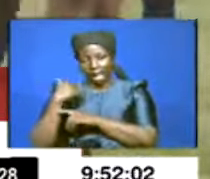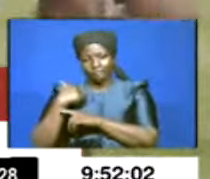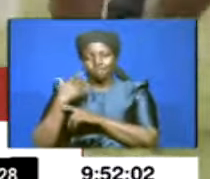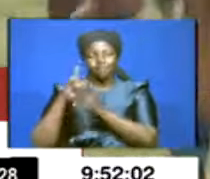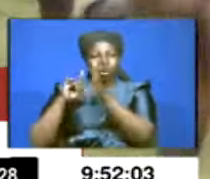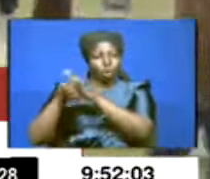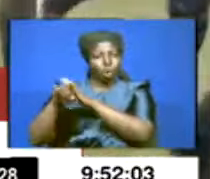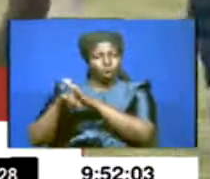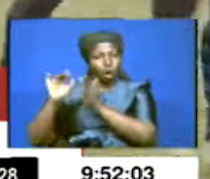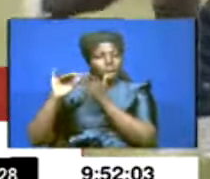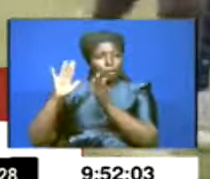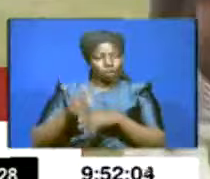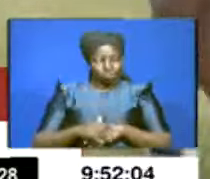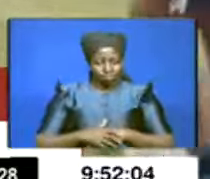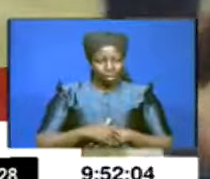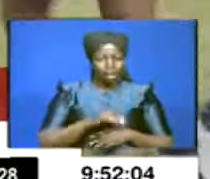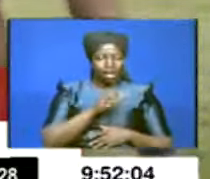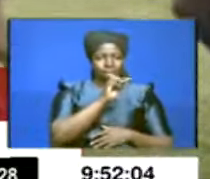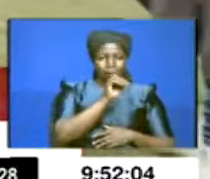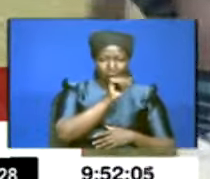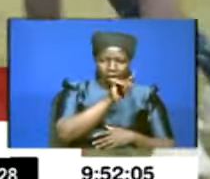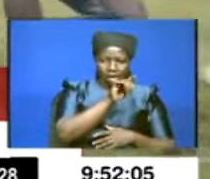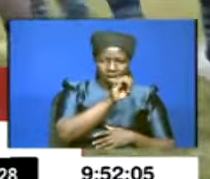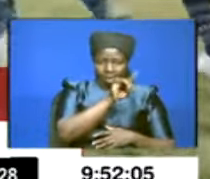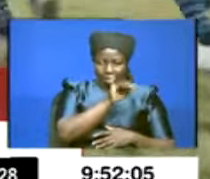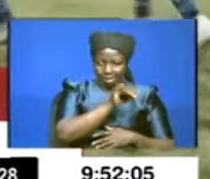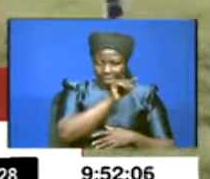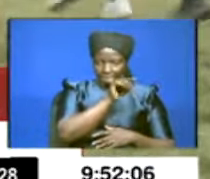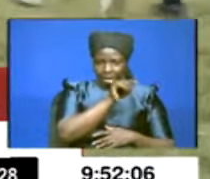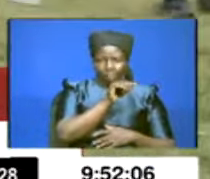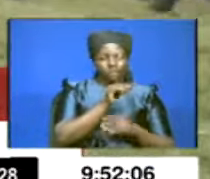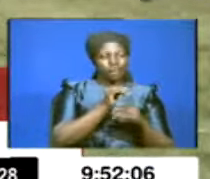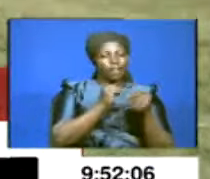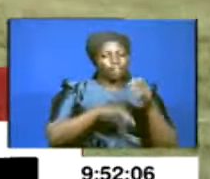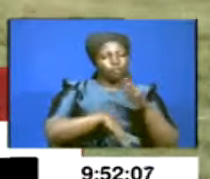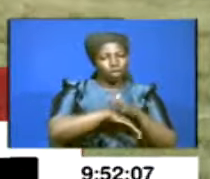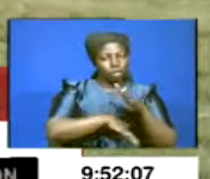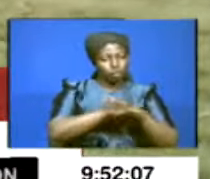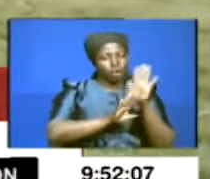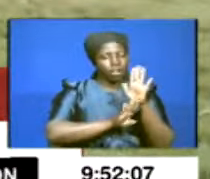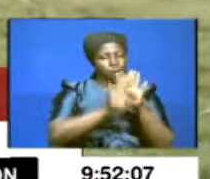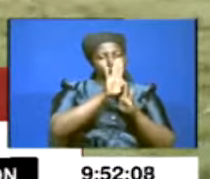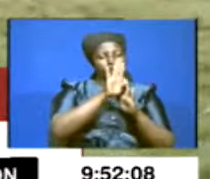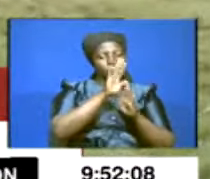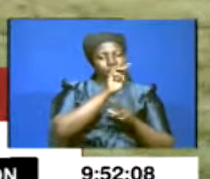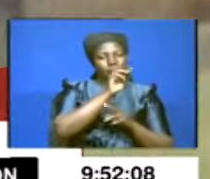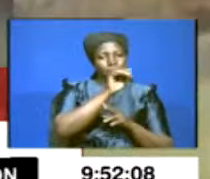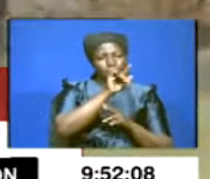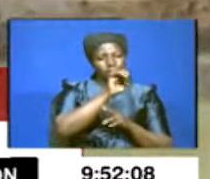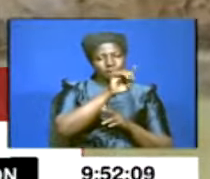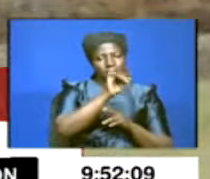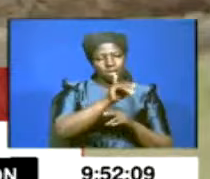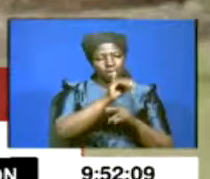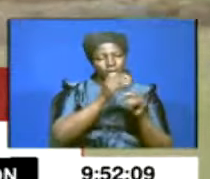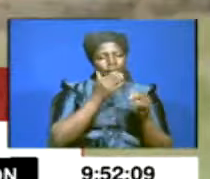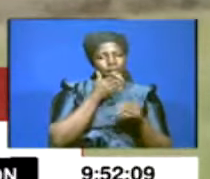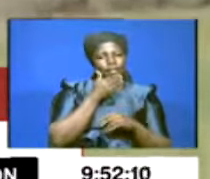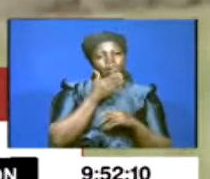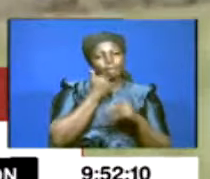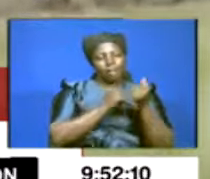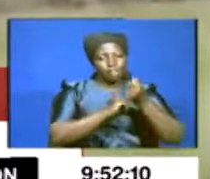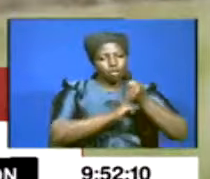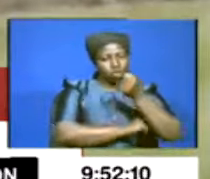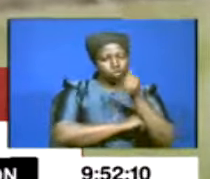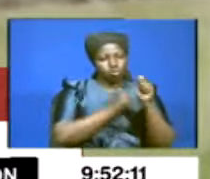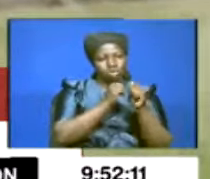Malezi Mema is a football club developed from the Malezi Mema Foundation that was started over 10 years ago to nurture and develop talents